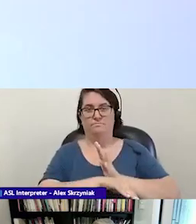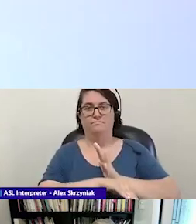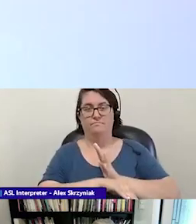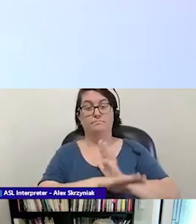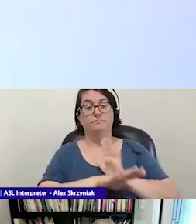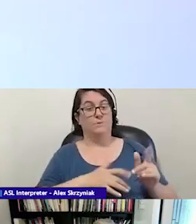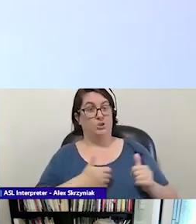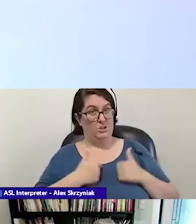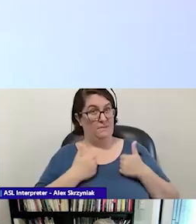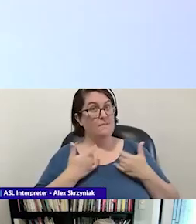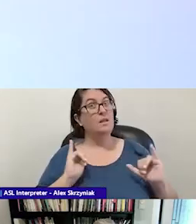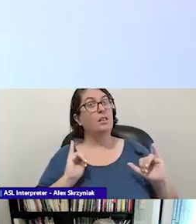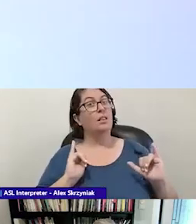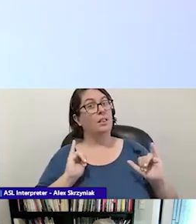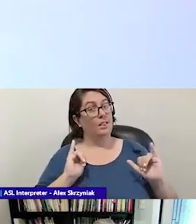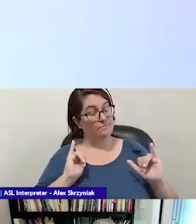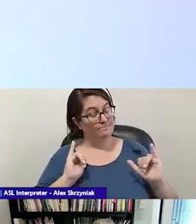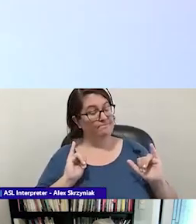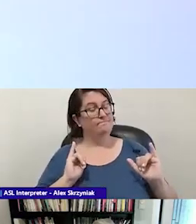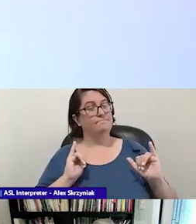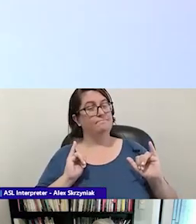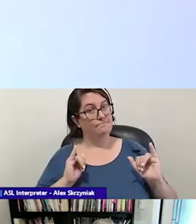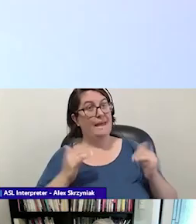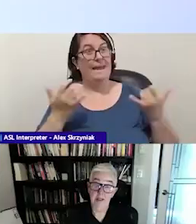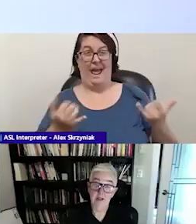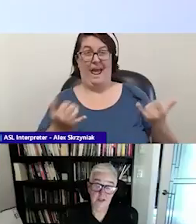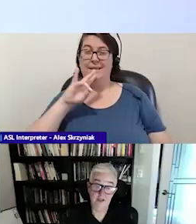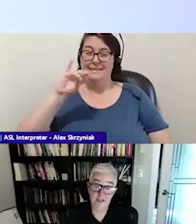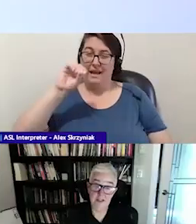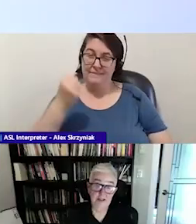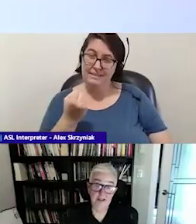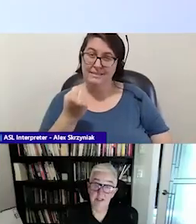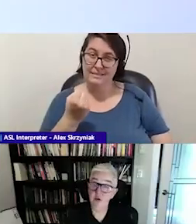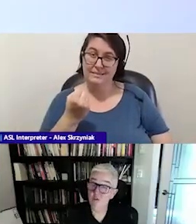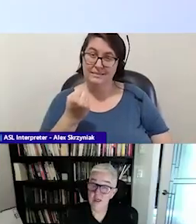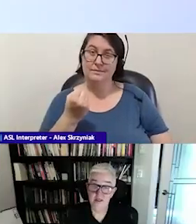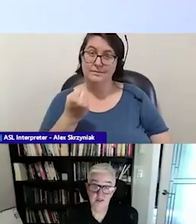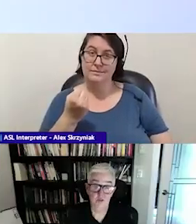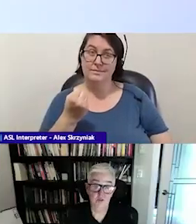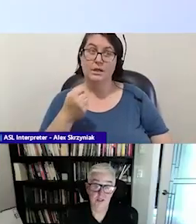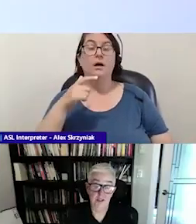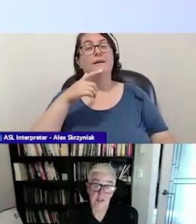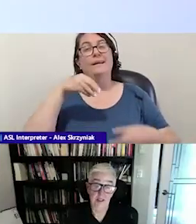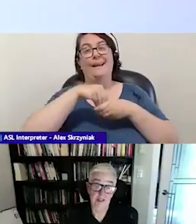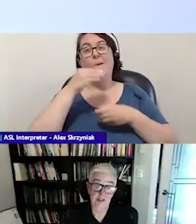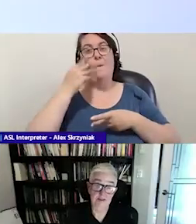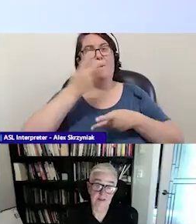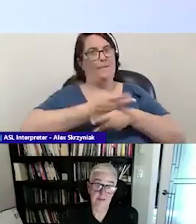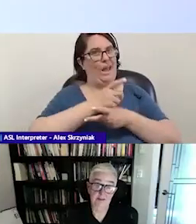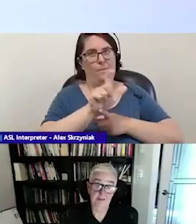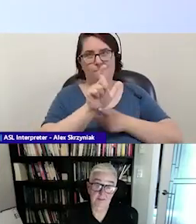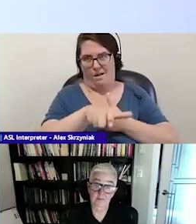that, and now is in her 70s. She needs in-home care support,